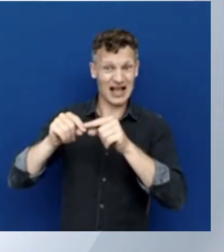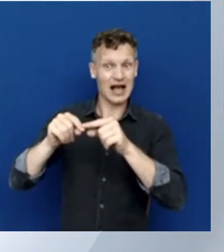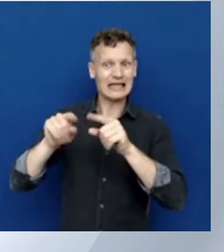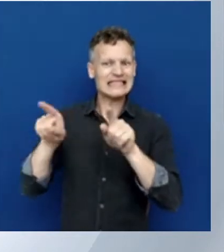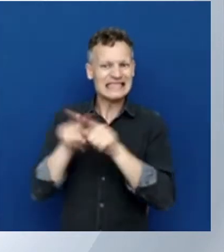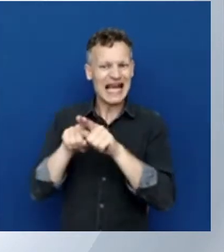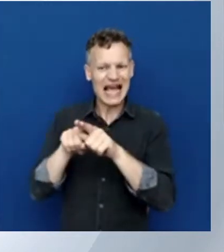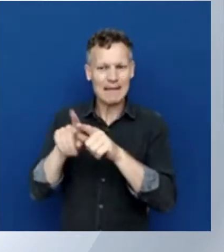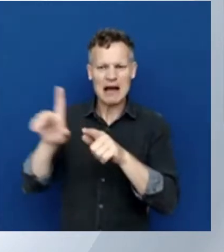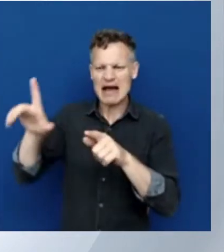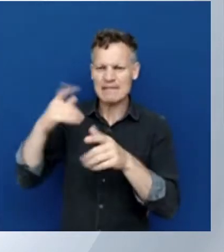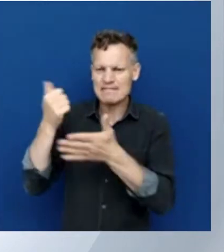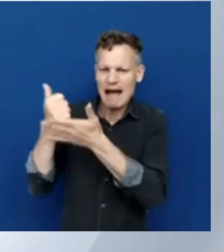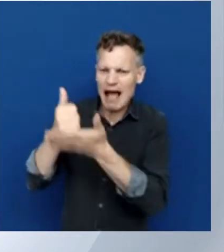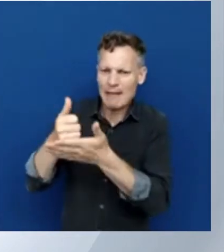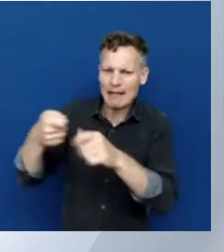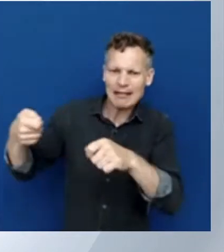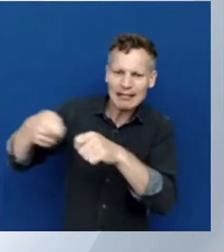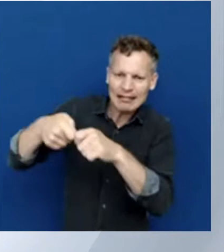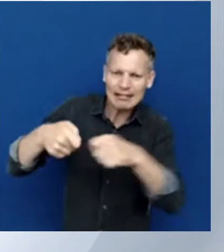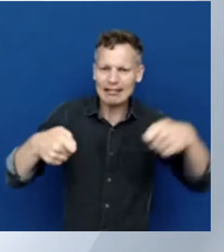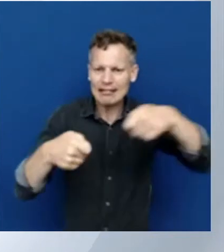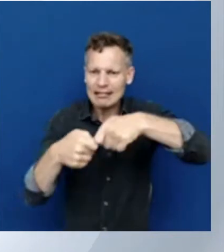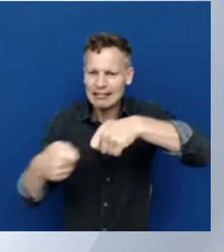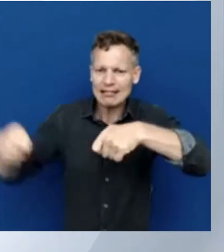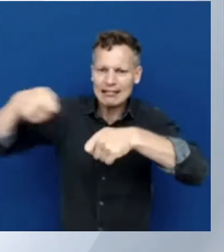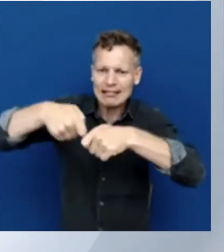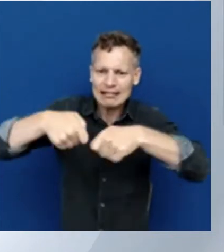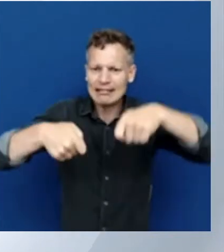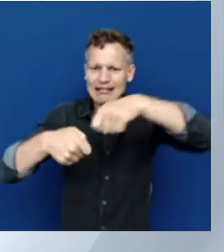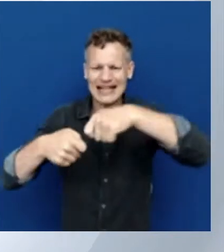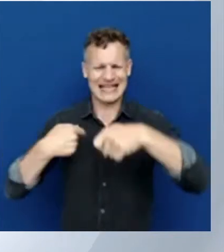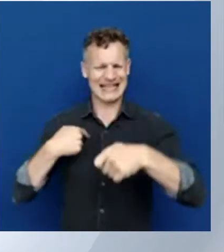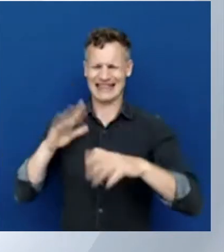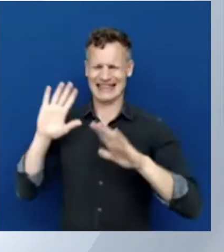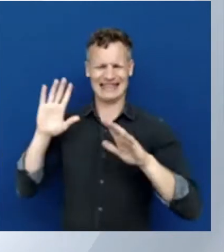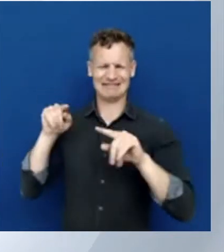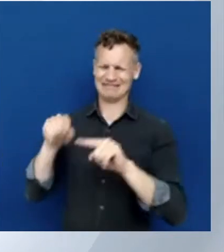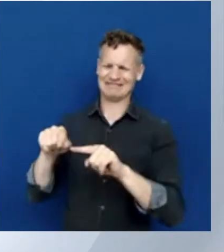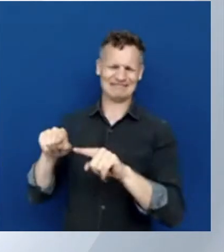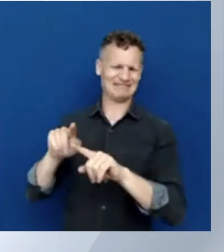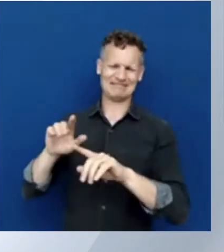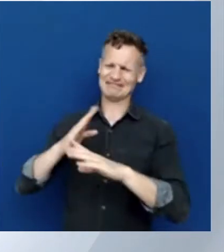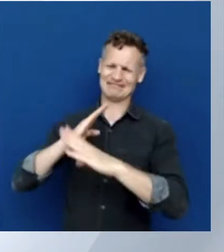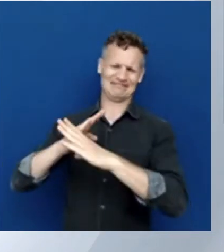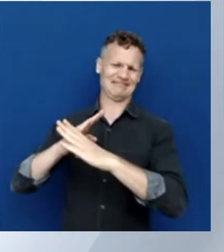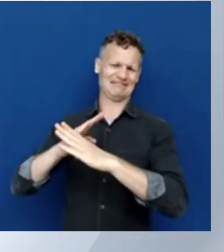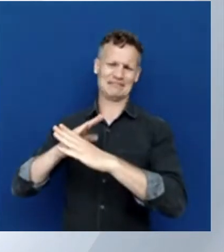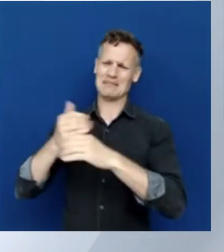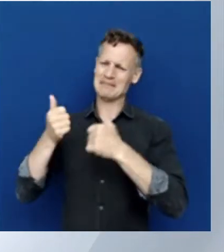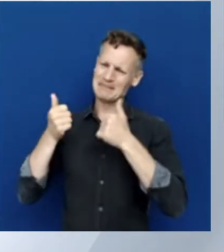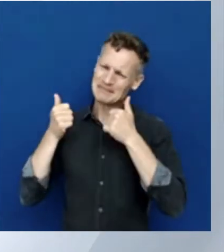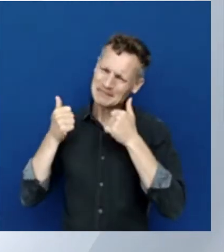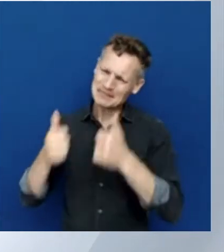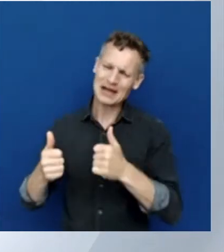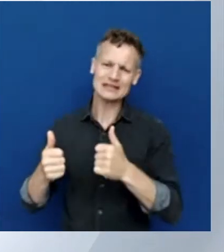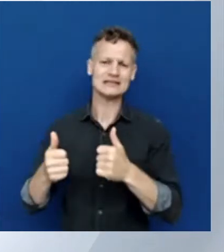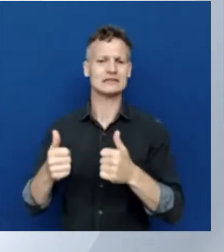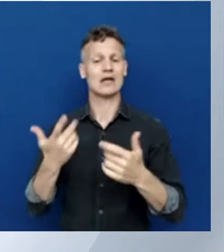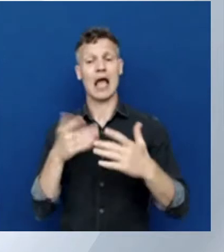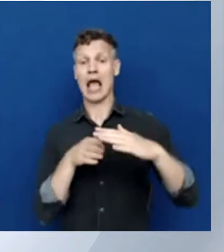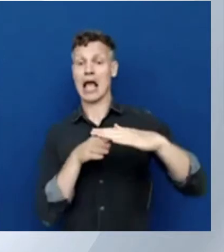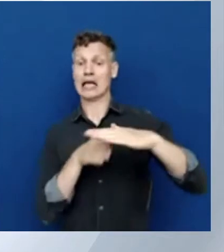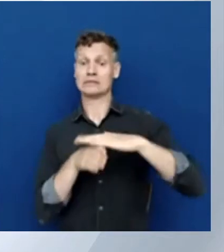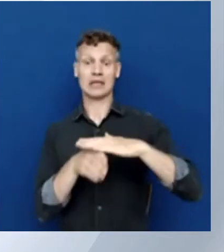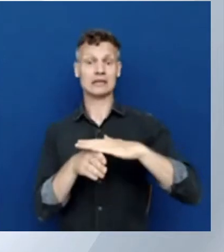to show you how to not do it bolt-on, how to actually use it in the mechanism that it was intended to be able